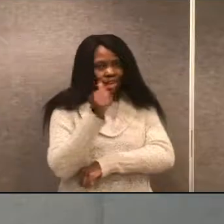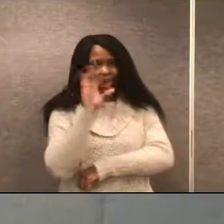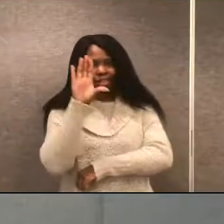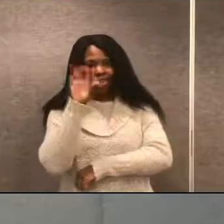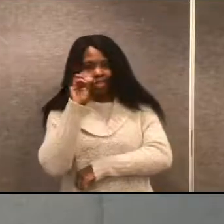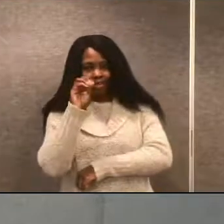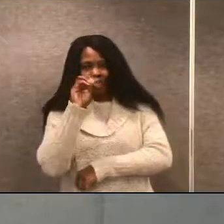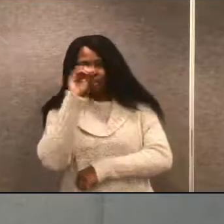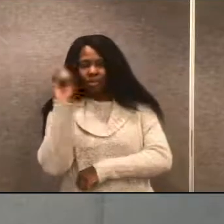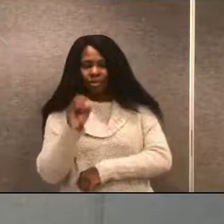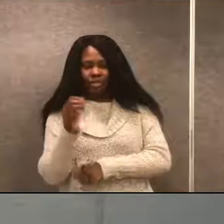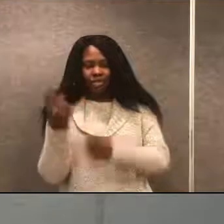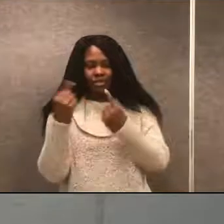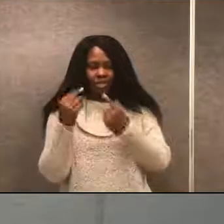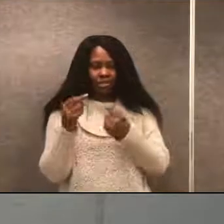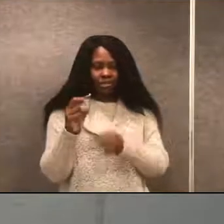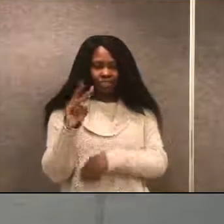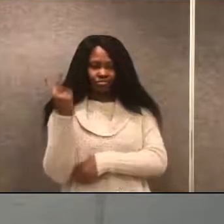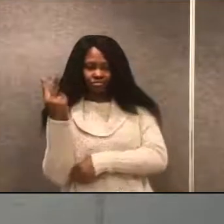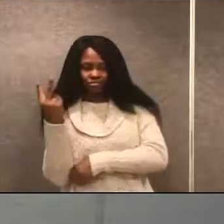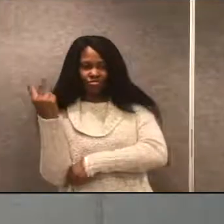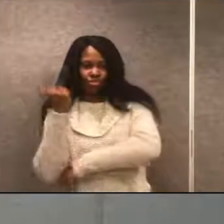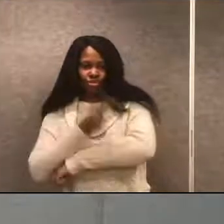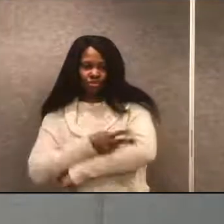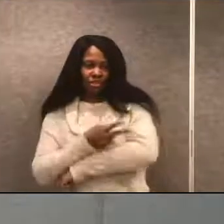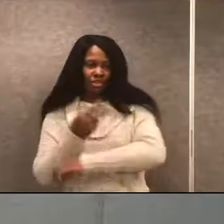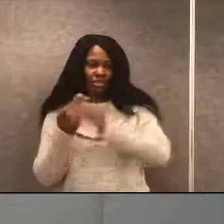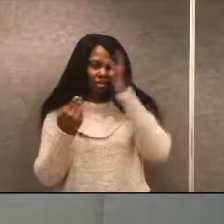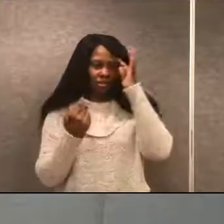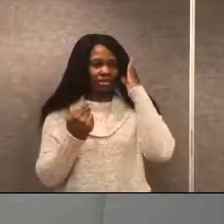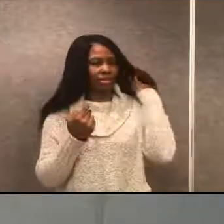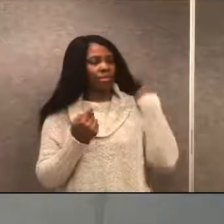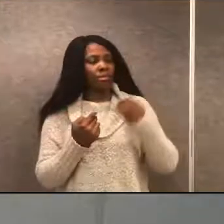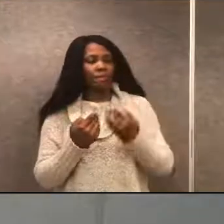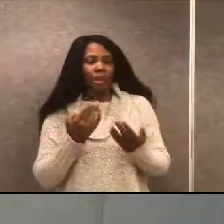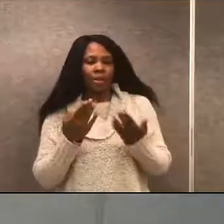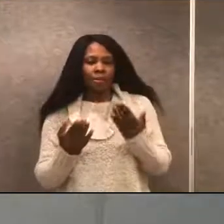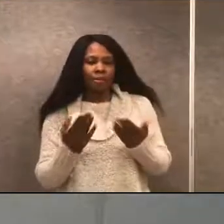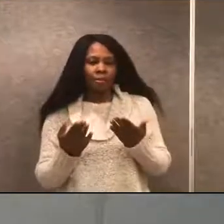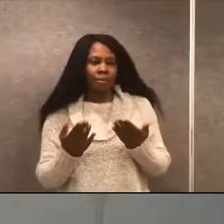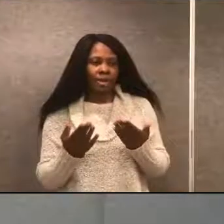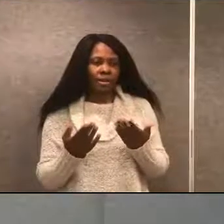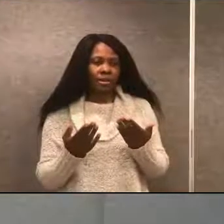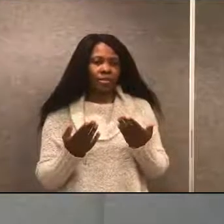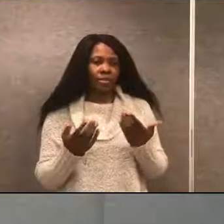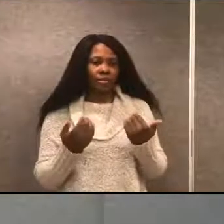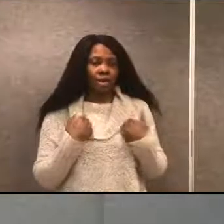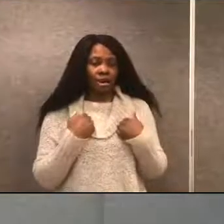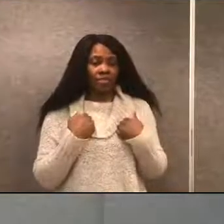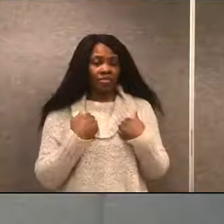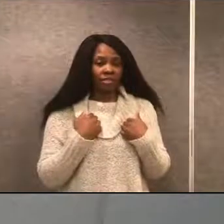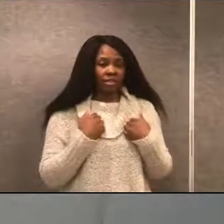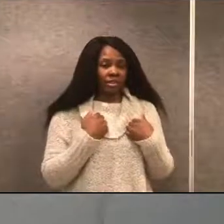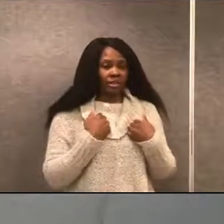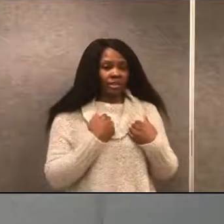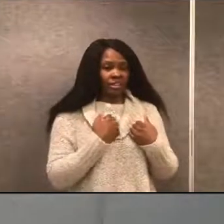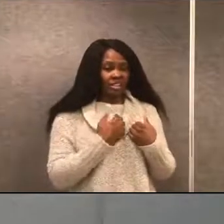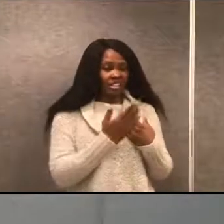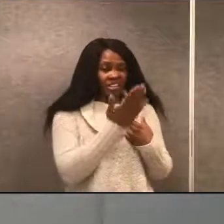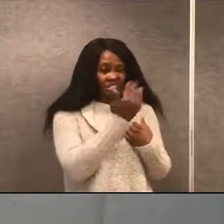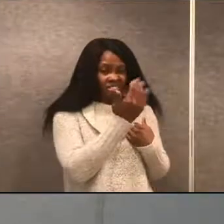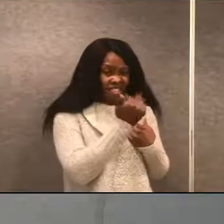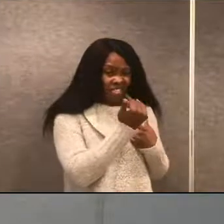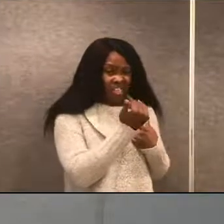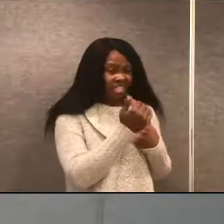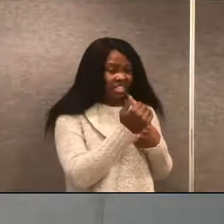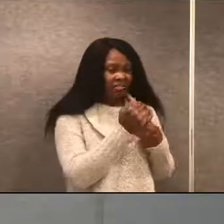the whole group of the staff. So if you think about maybe a smaller school, they may only have 30 teachers. So that means 15 teachers coming on Monday and Tuesday, and 15, and they go right to